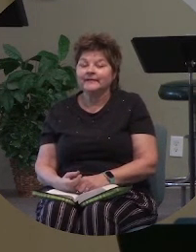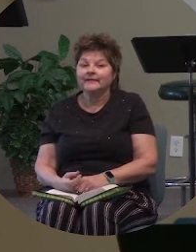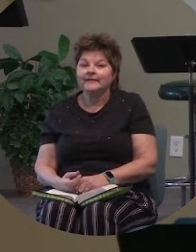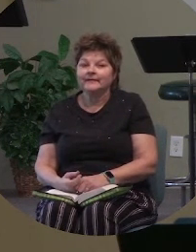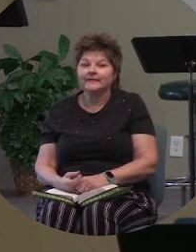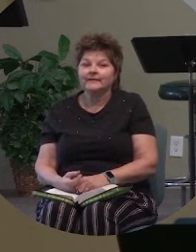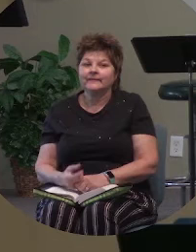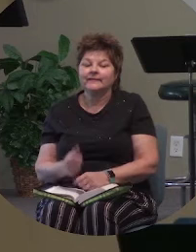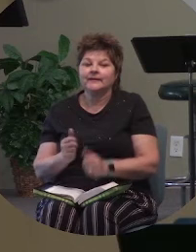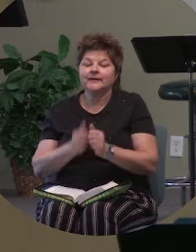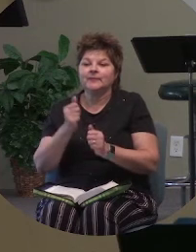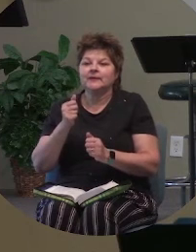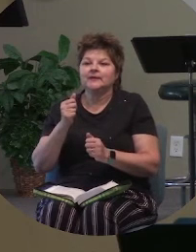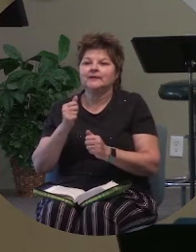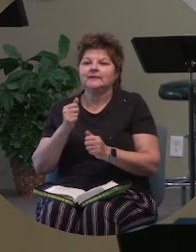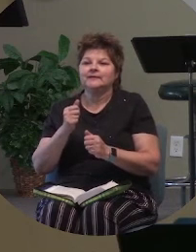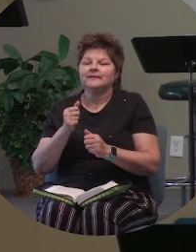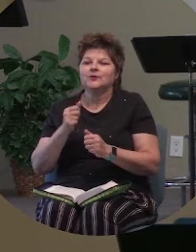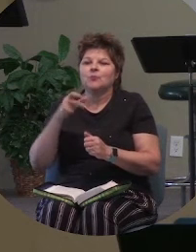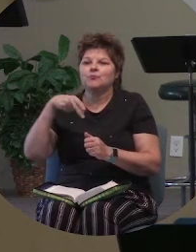Anybody procrastinate?